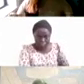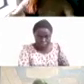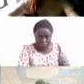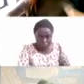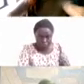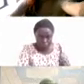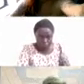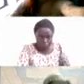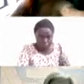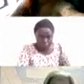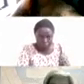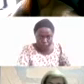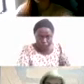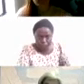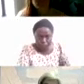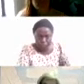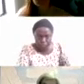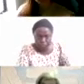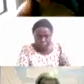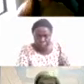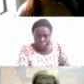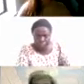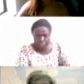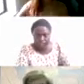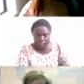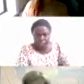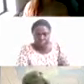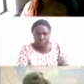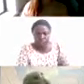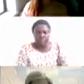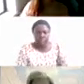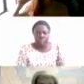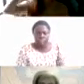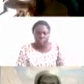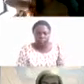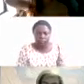interrupt their pregnancy, they cannot make that decision on their own.